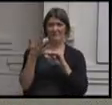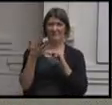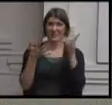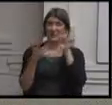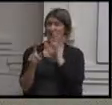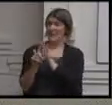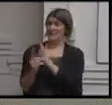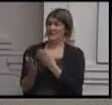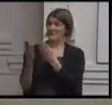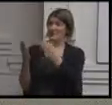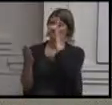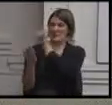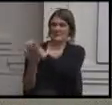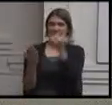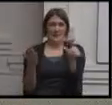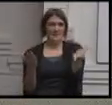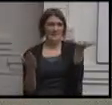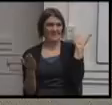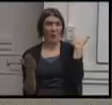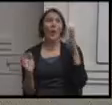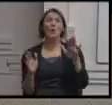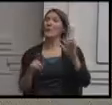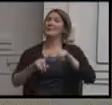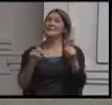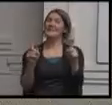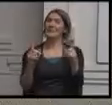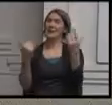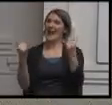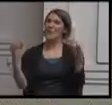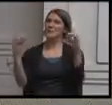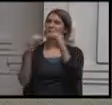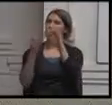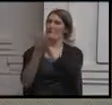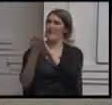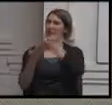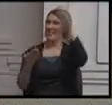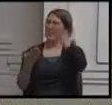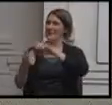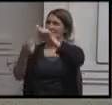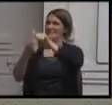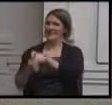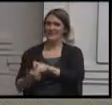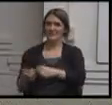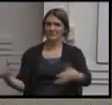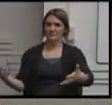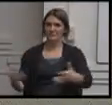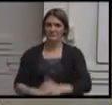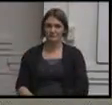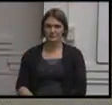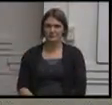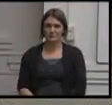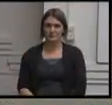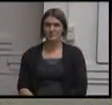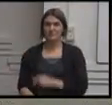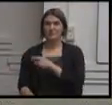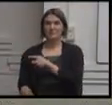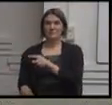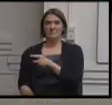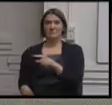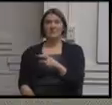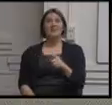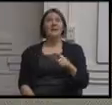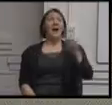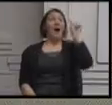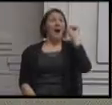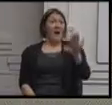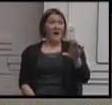heard. Again, it's actually different than we heard in April, because it's less specific. It's actually become a less fully